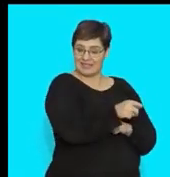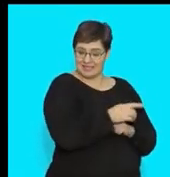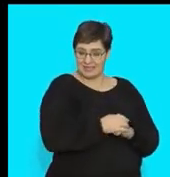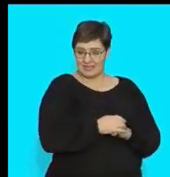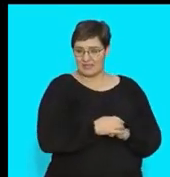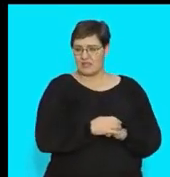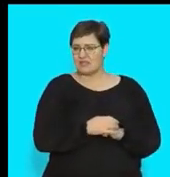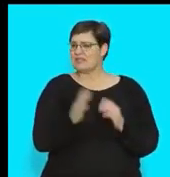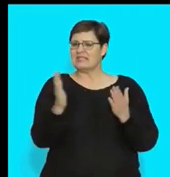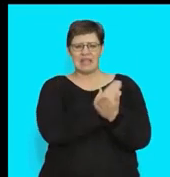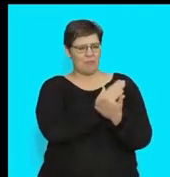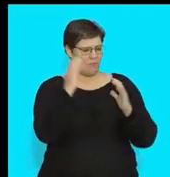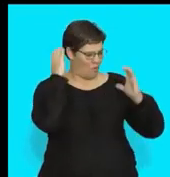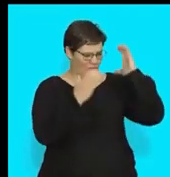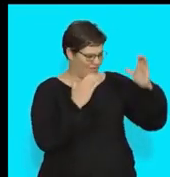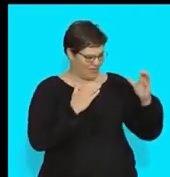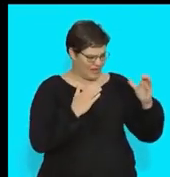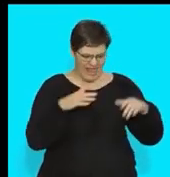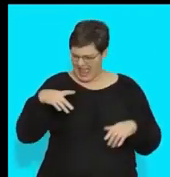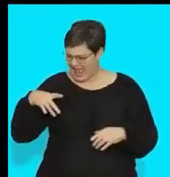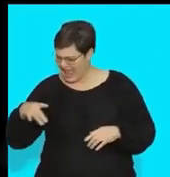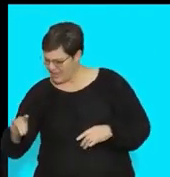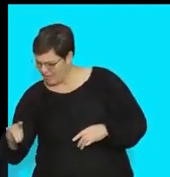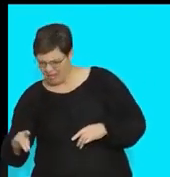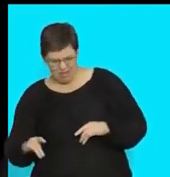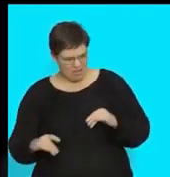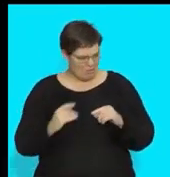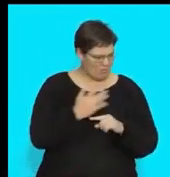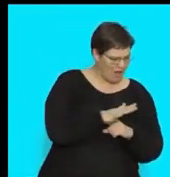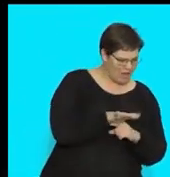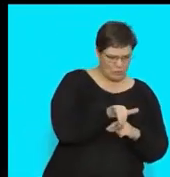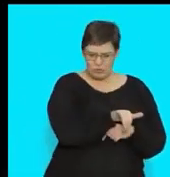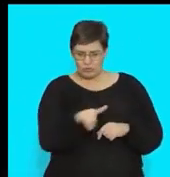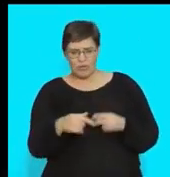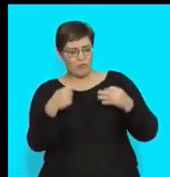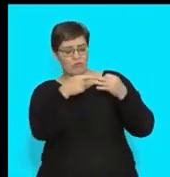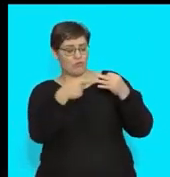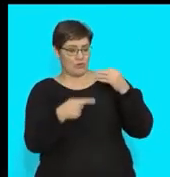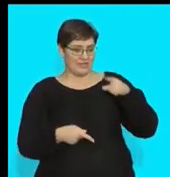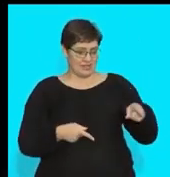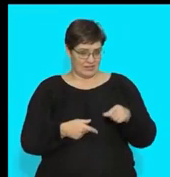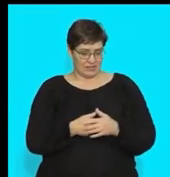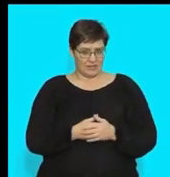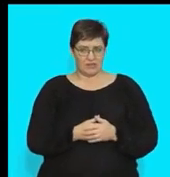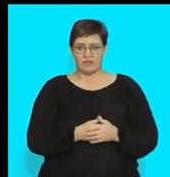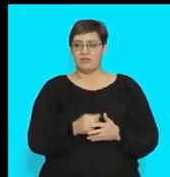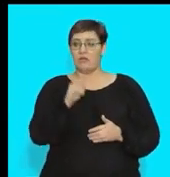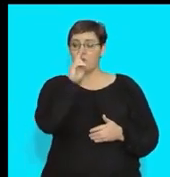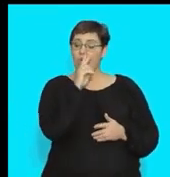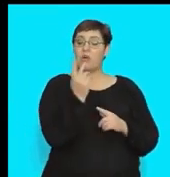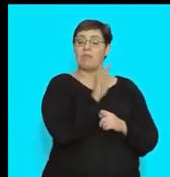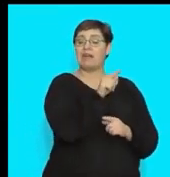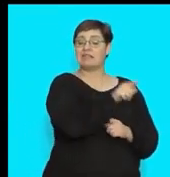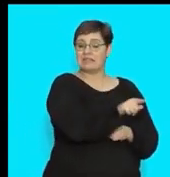when you get confused if it's an animal, if it's a plant, let's look at three things. Number one, when we look at plant